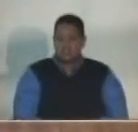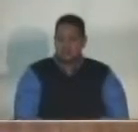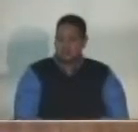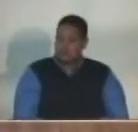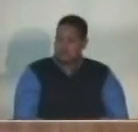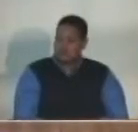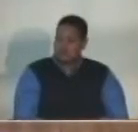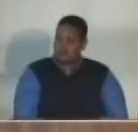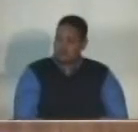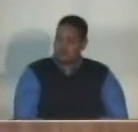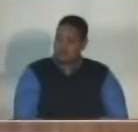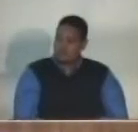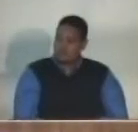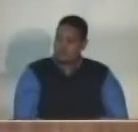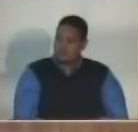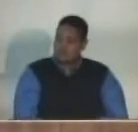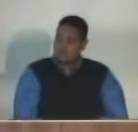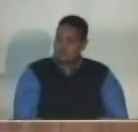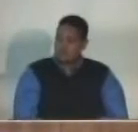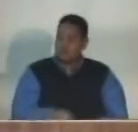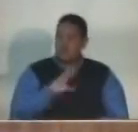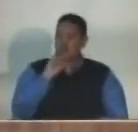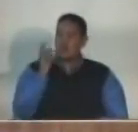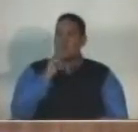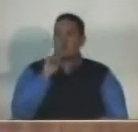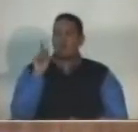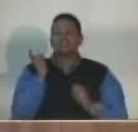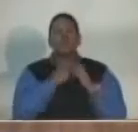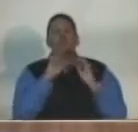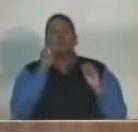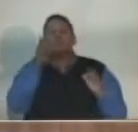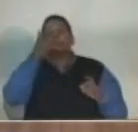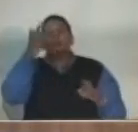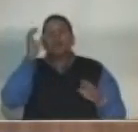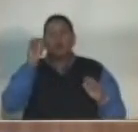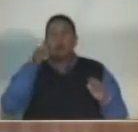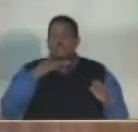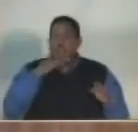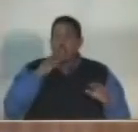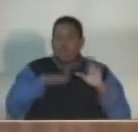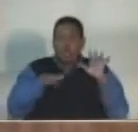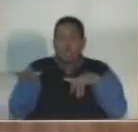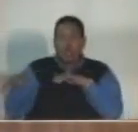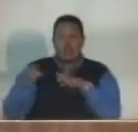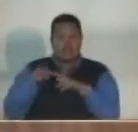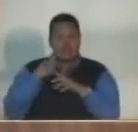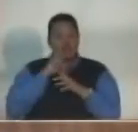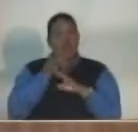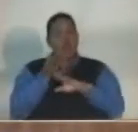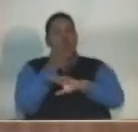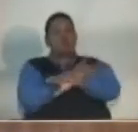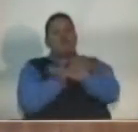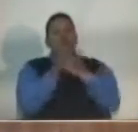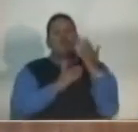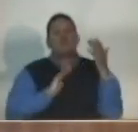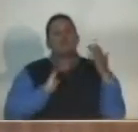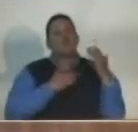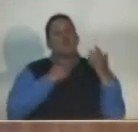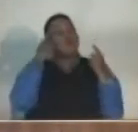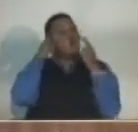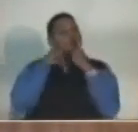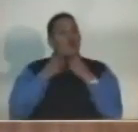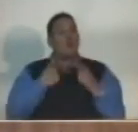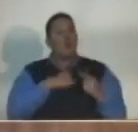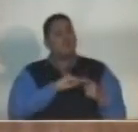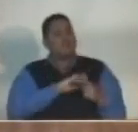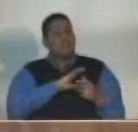No more chink, no more scorpion, no more smell. This upgrade is a big part of affirming our dignity,